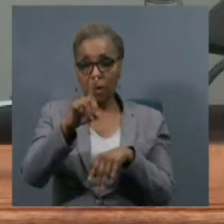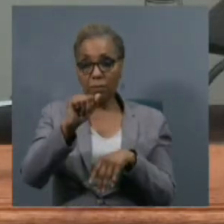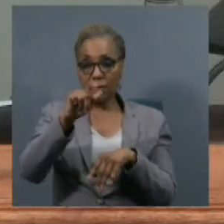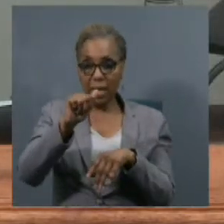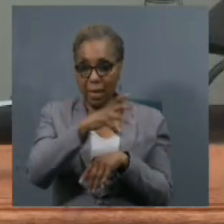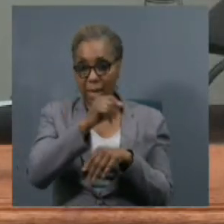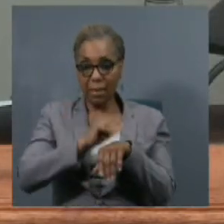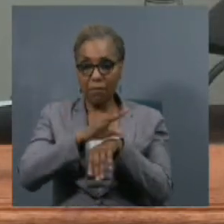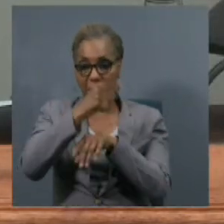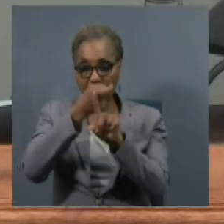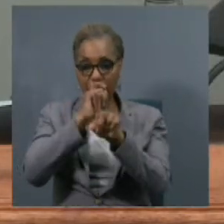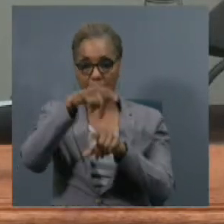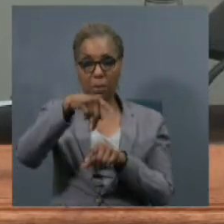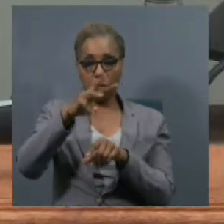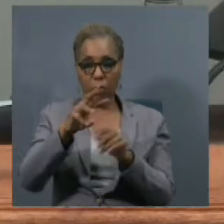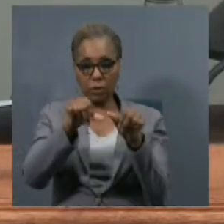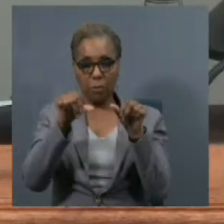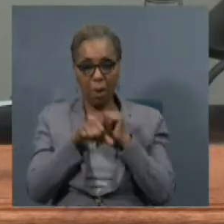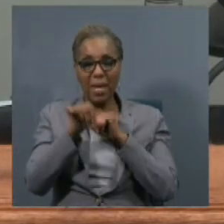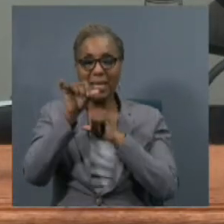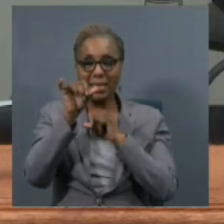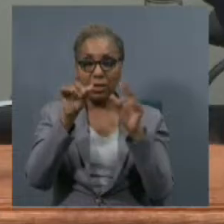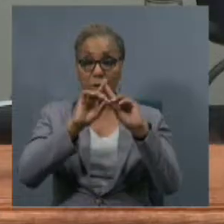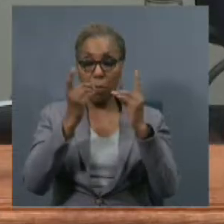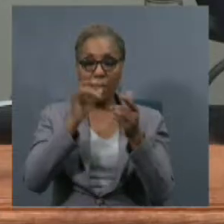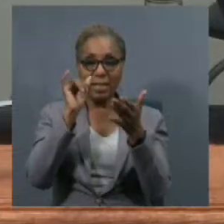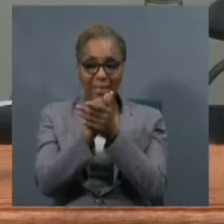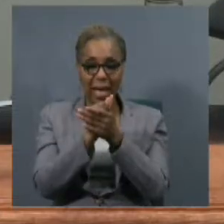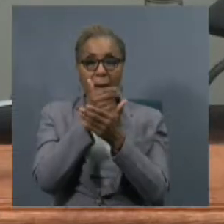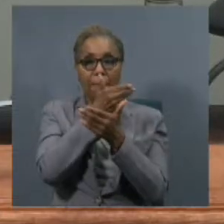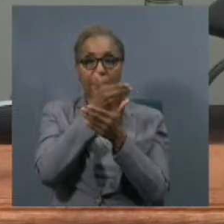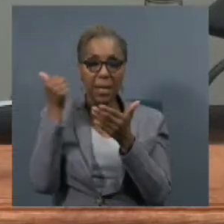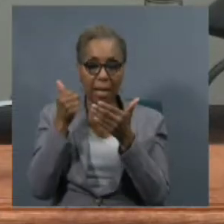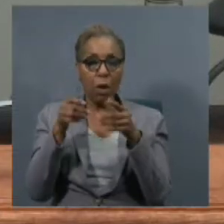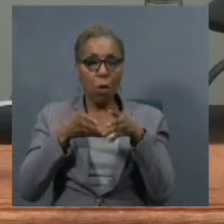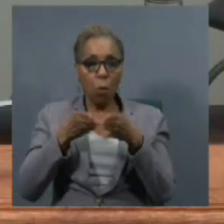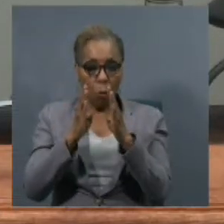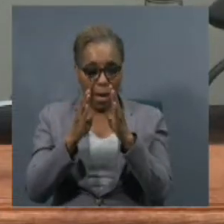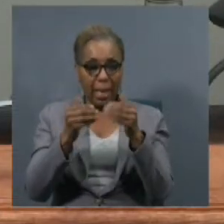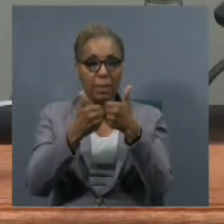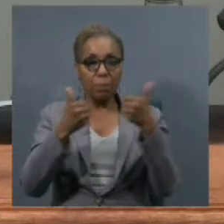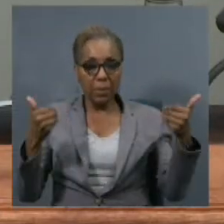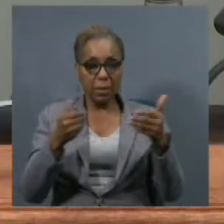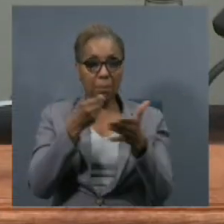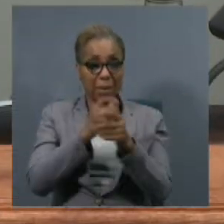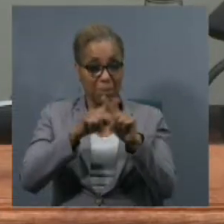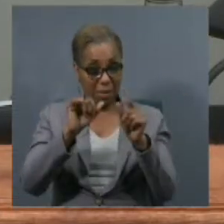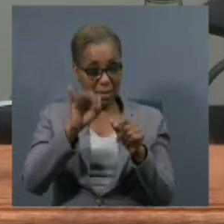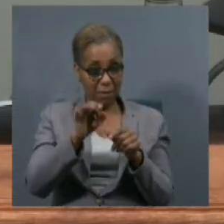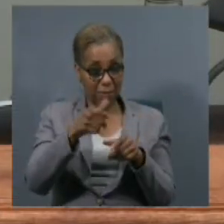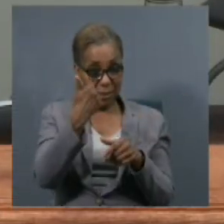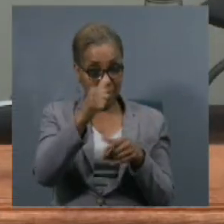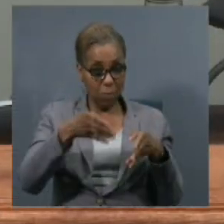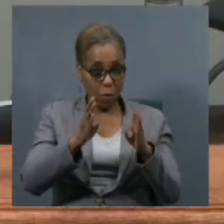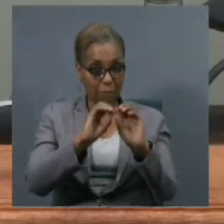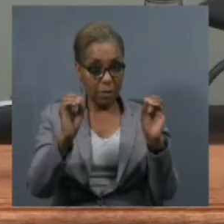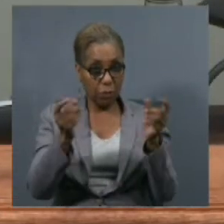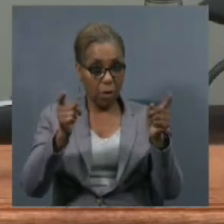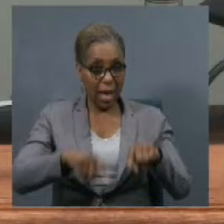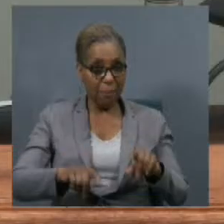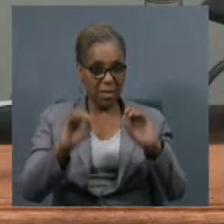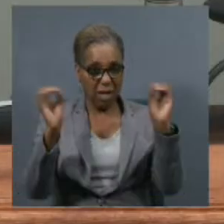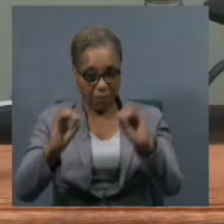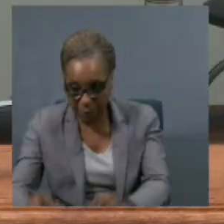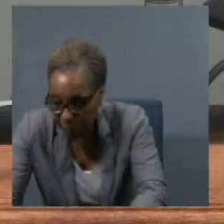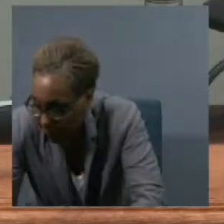and the advice from the Public Works Department, this was the best way to split up money. But if you split it up 10 ways, nothing would happen at